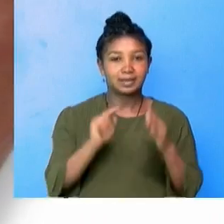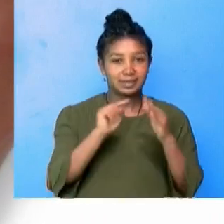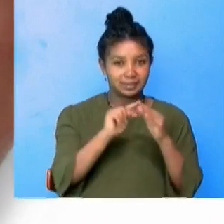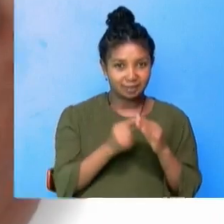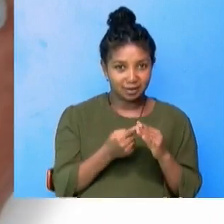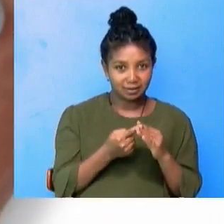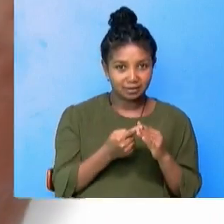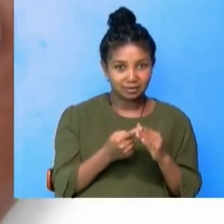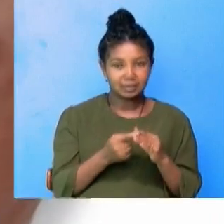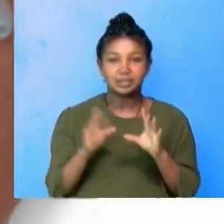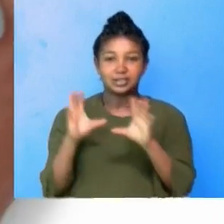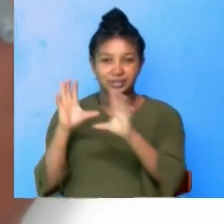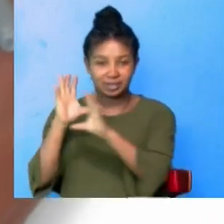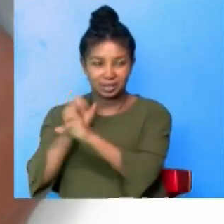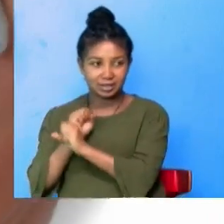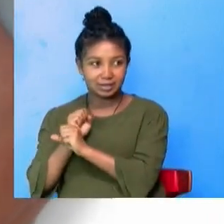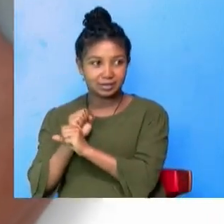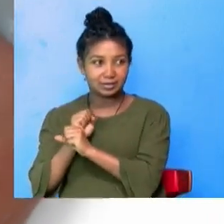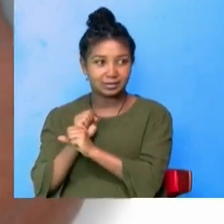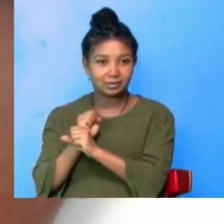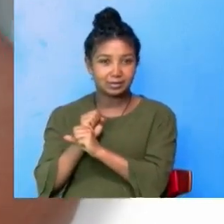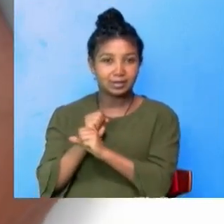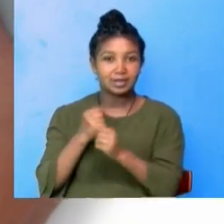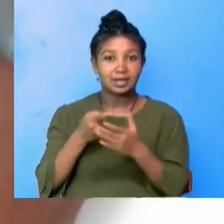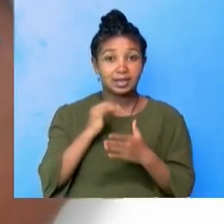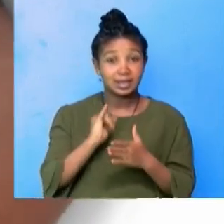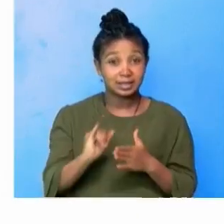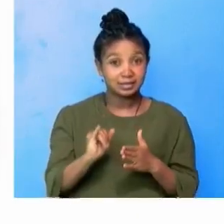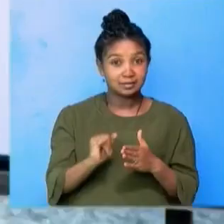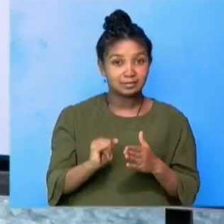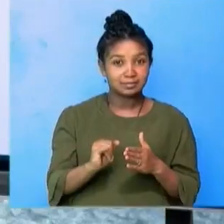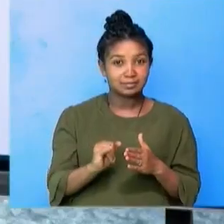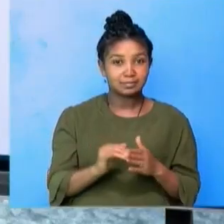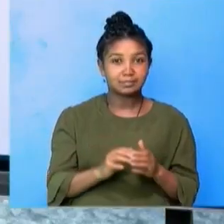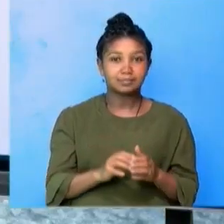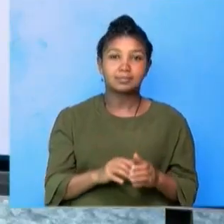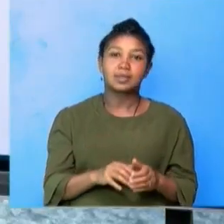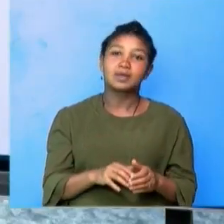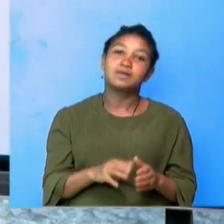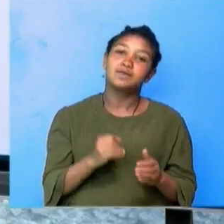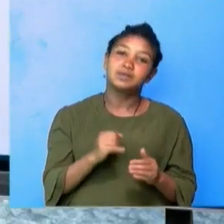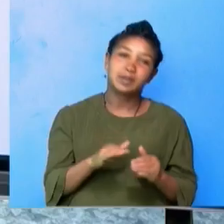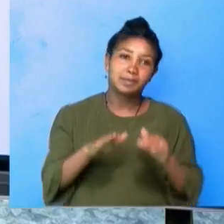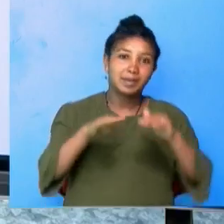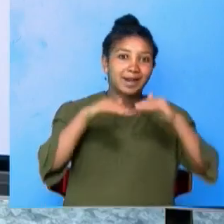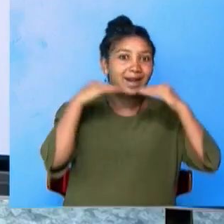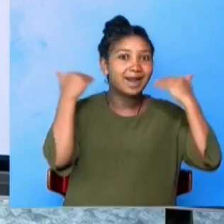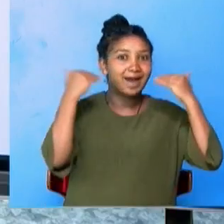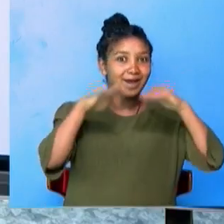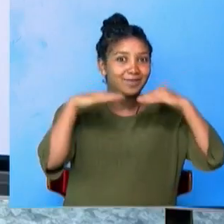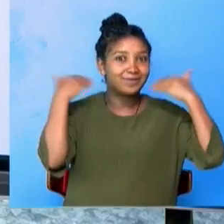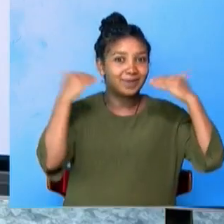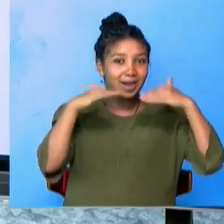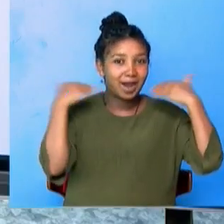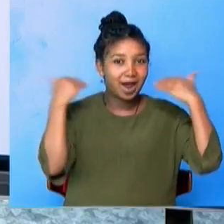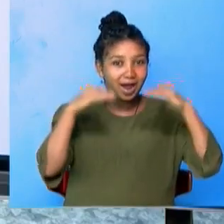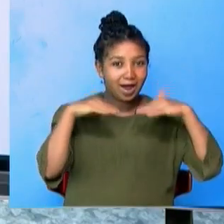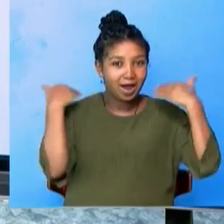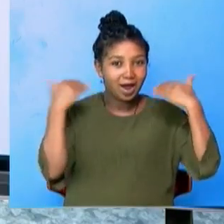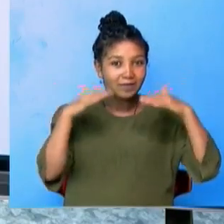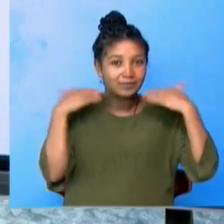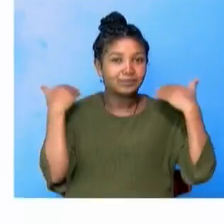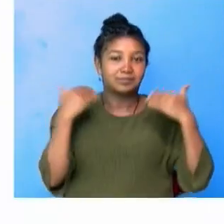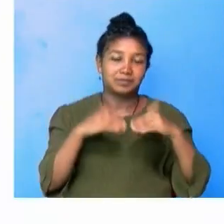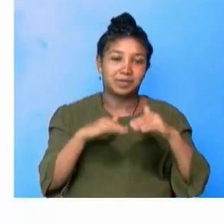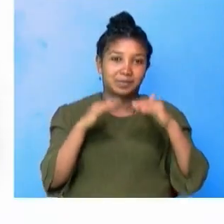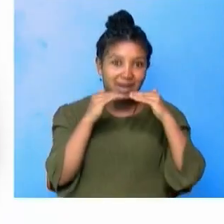start, end. Here is laugh. For example, let us say laugh. She's laughing. So we say, let us